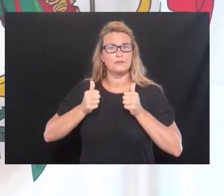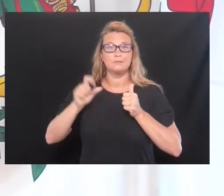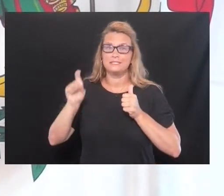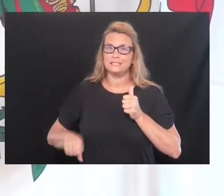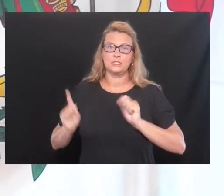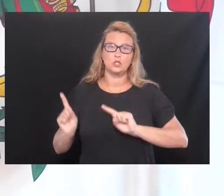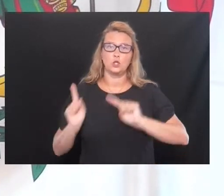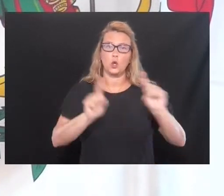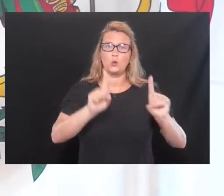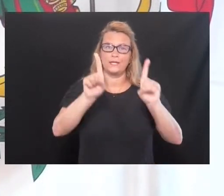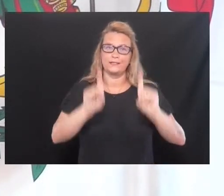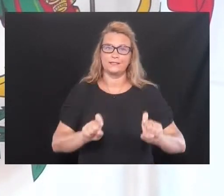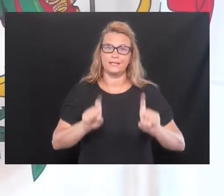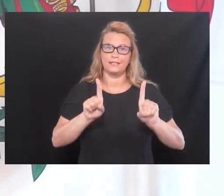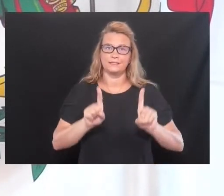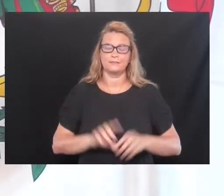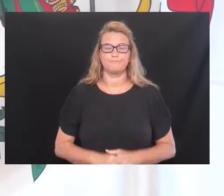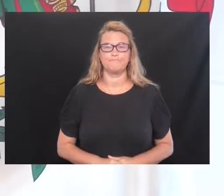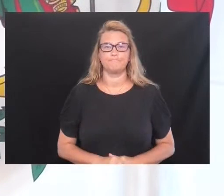test.